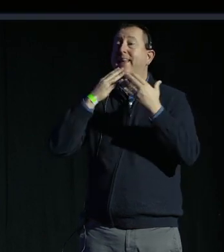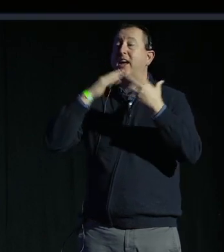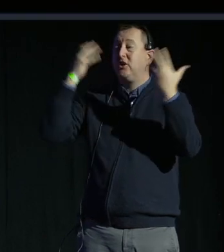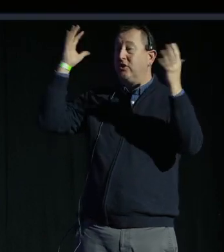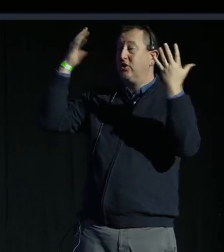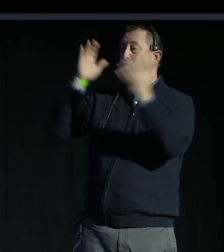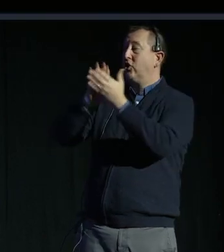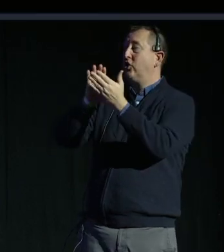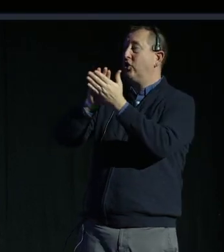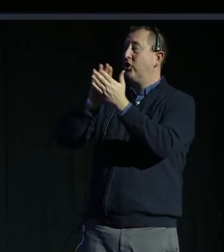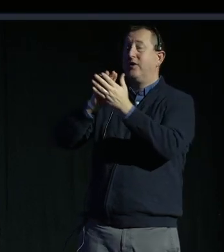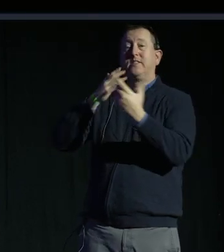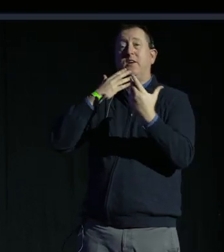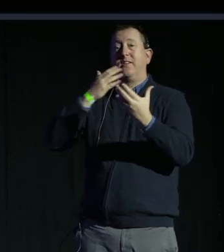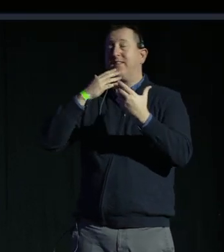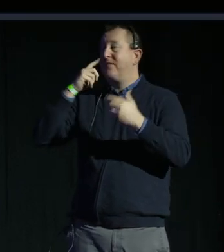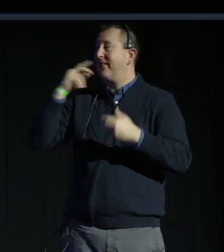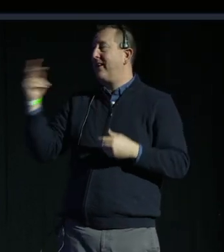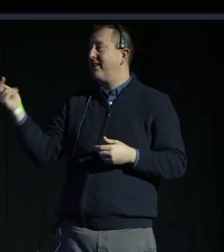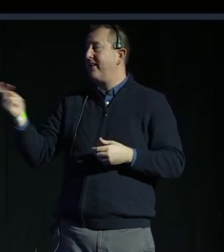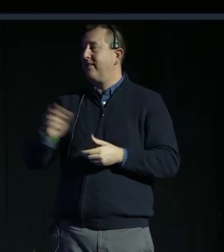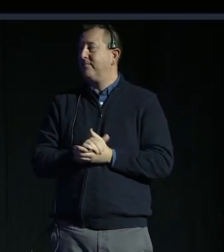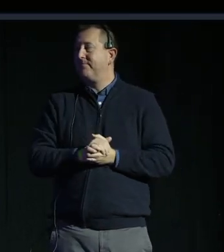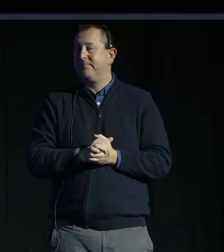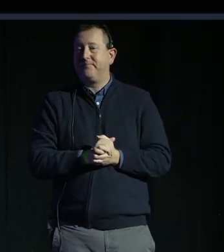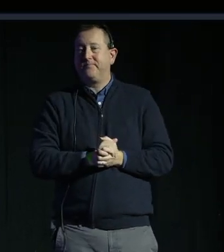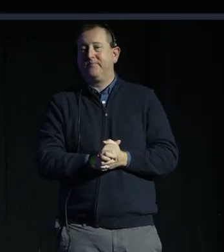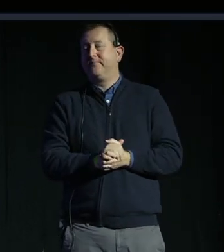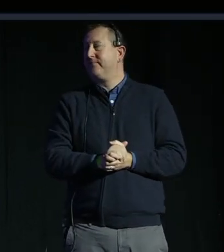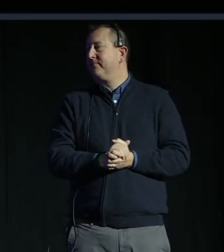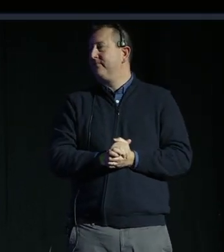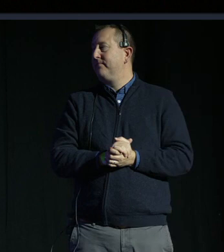everybody, and please welcome them. Thank you.